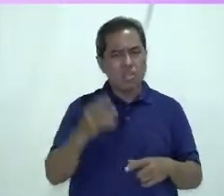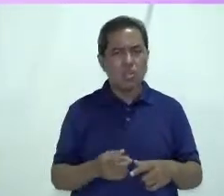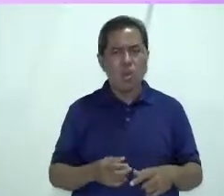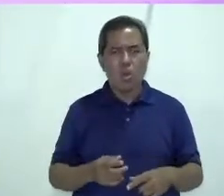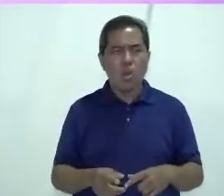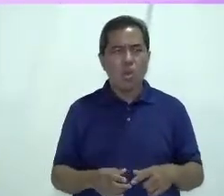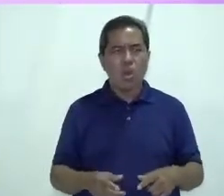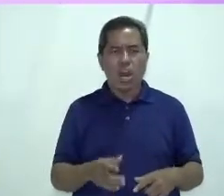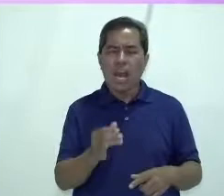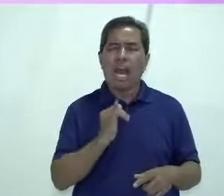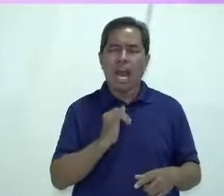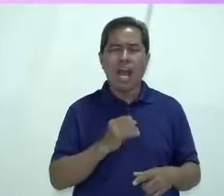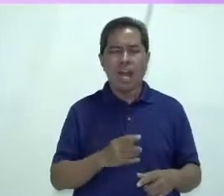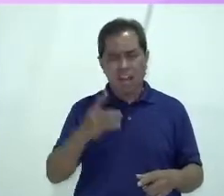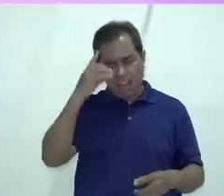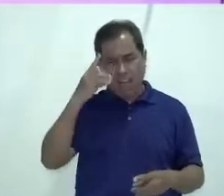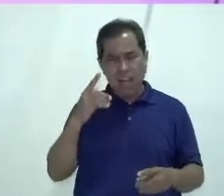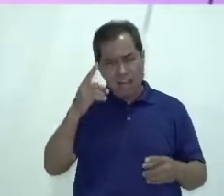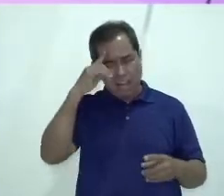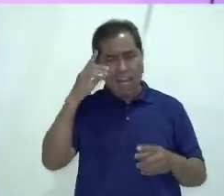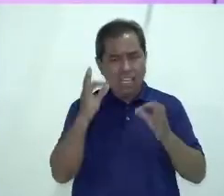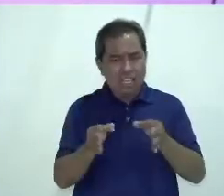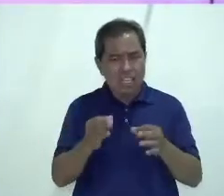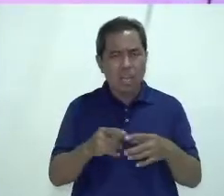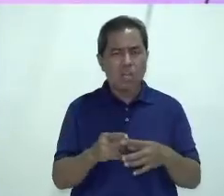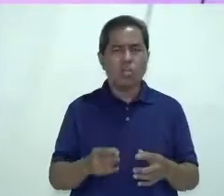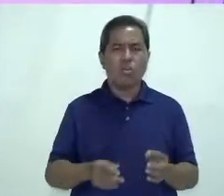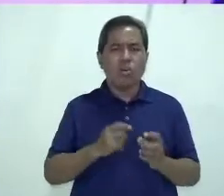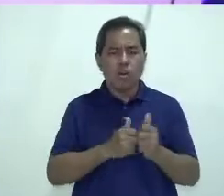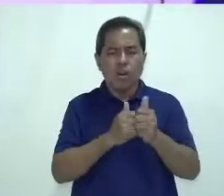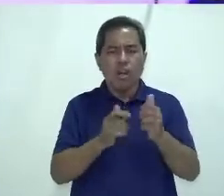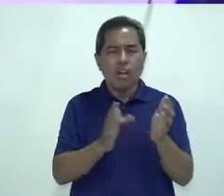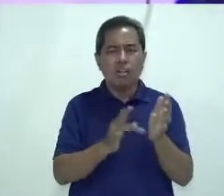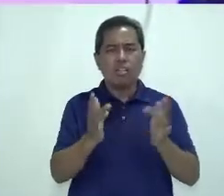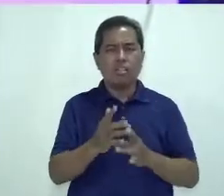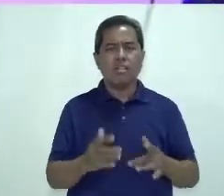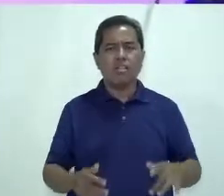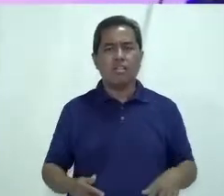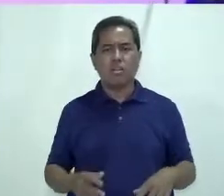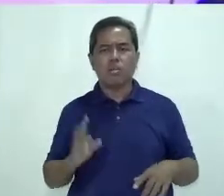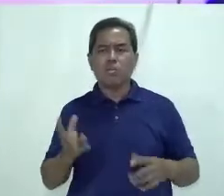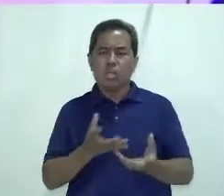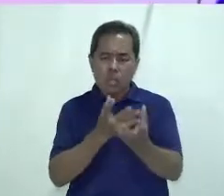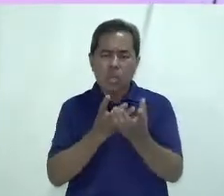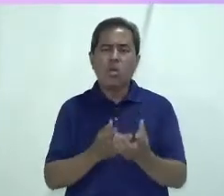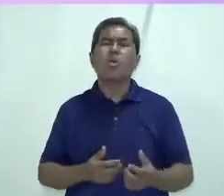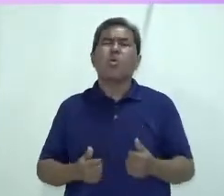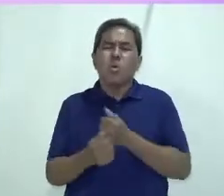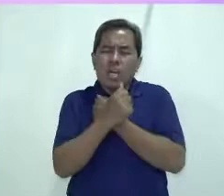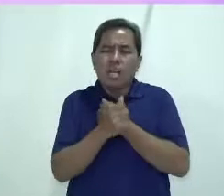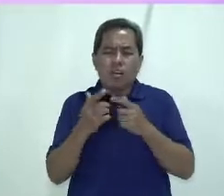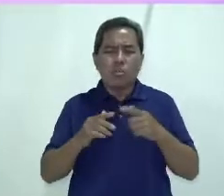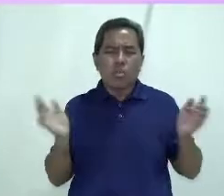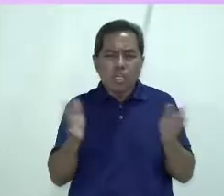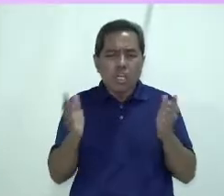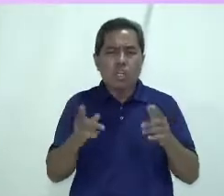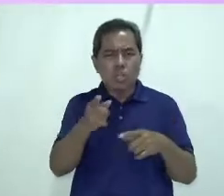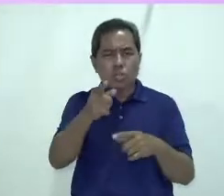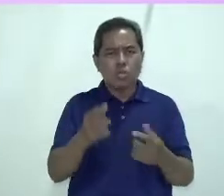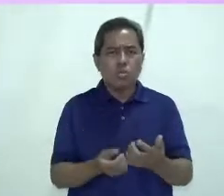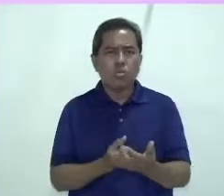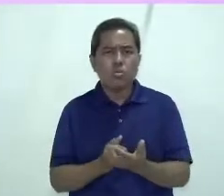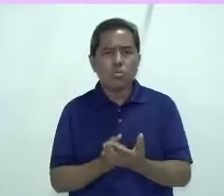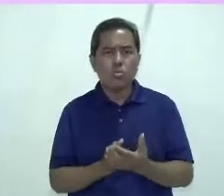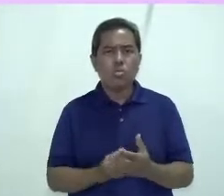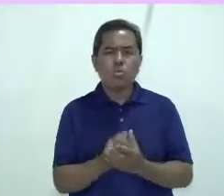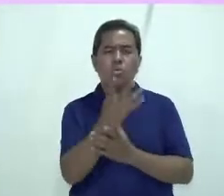here in this room and you made that choice today, let us know. Talk to any of our pastors. We would love to encourage you to grow in your